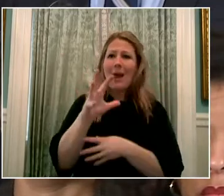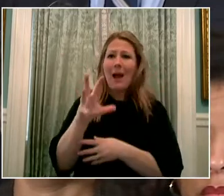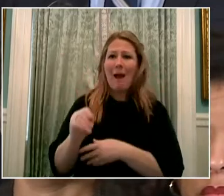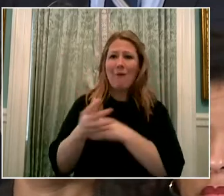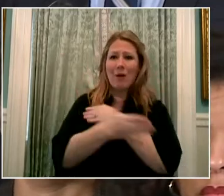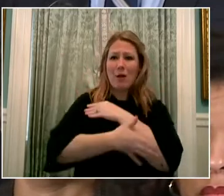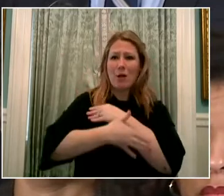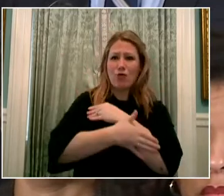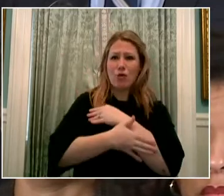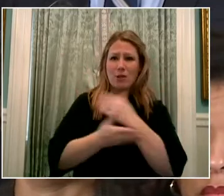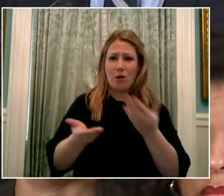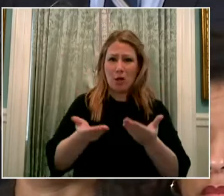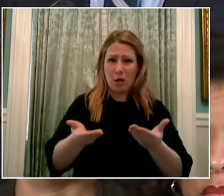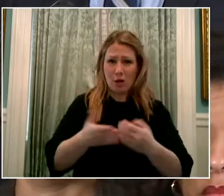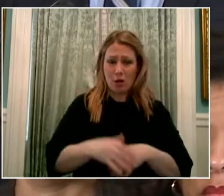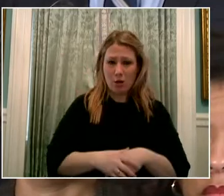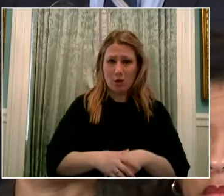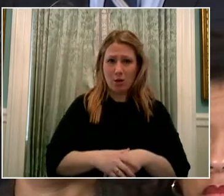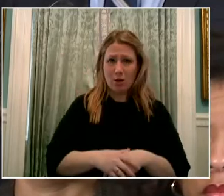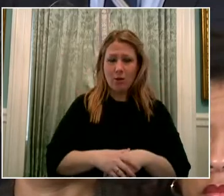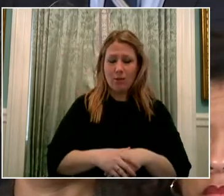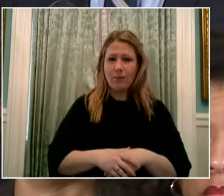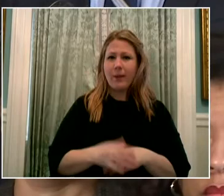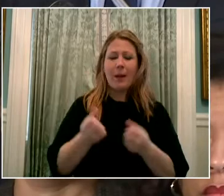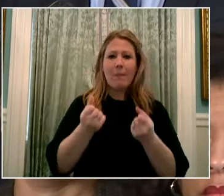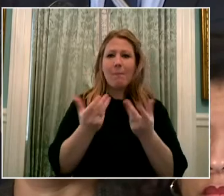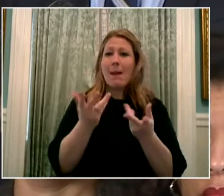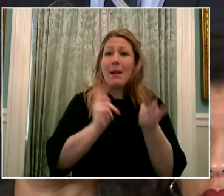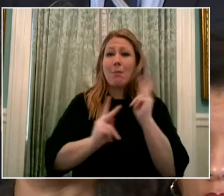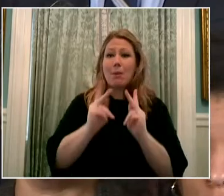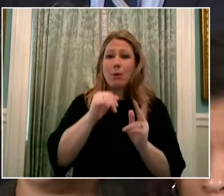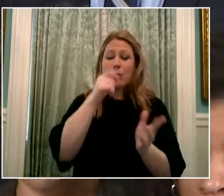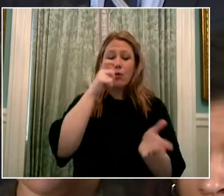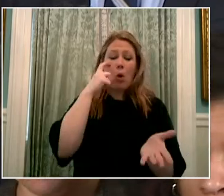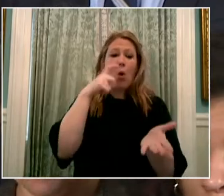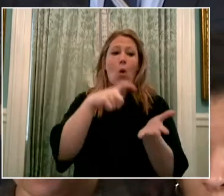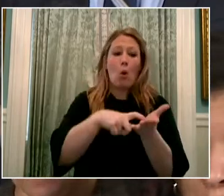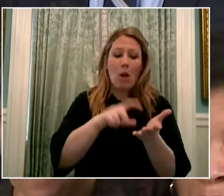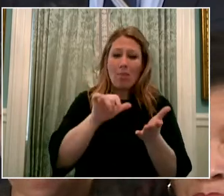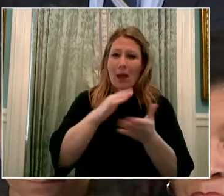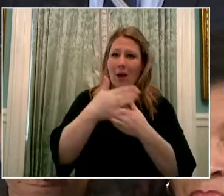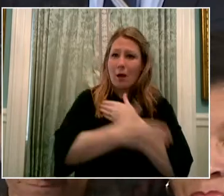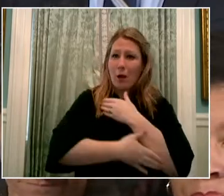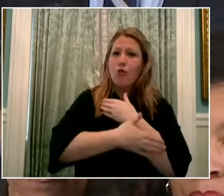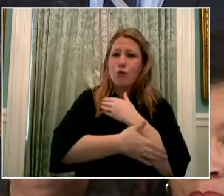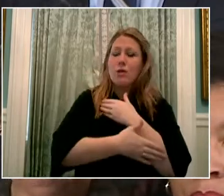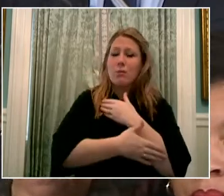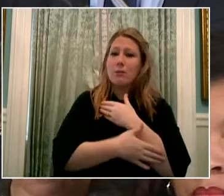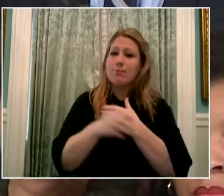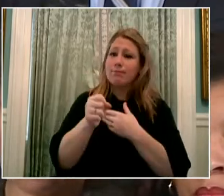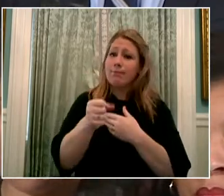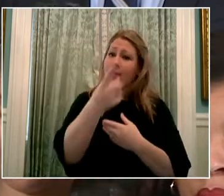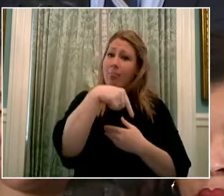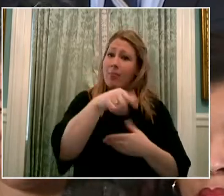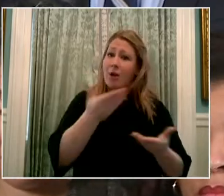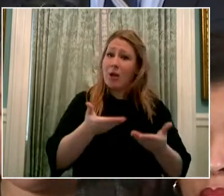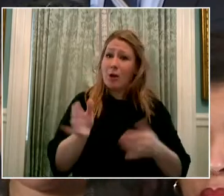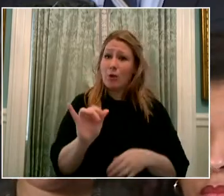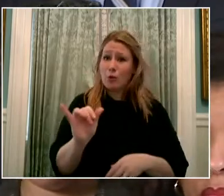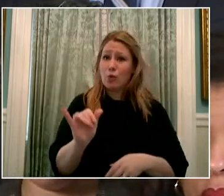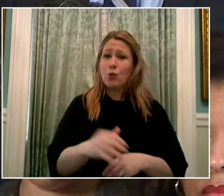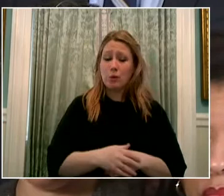also not on many people's radars, but they're being taken care of many imams up in the